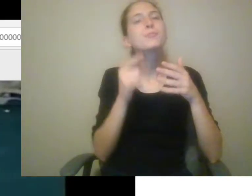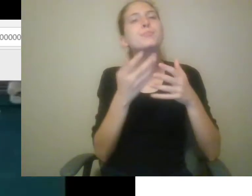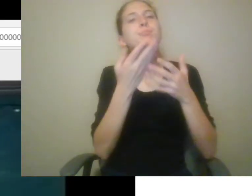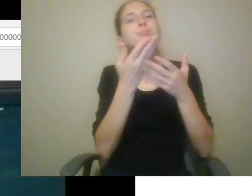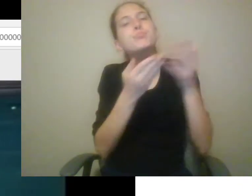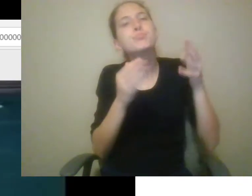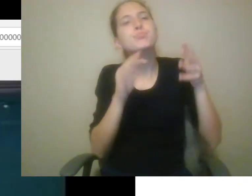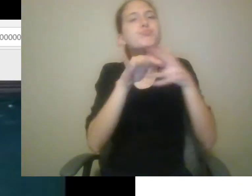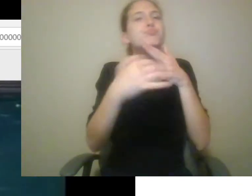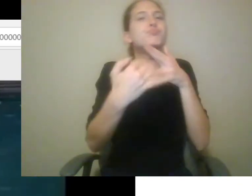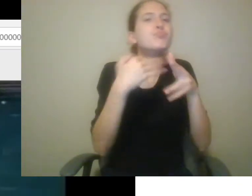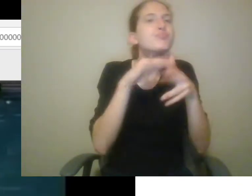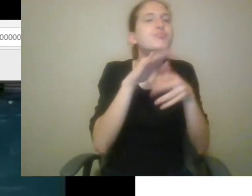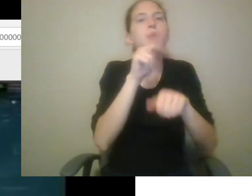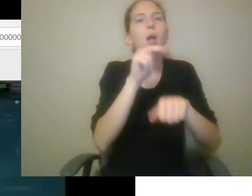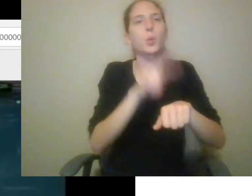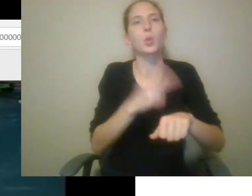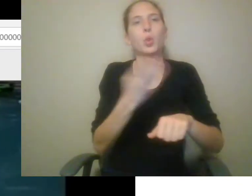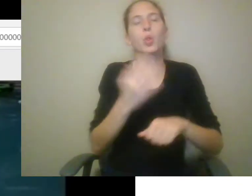And what that means is very simple.